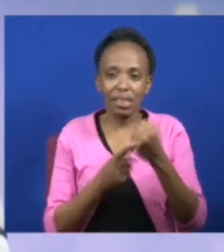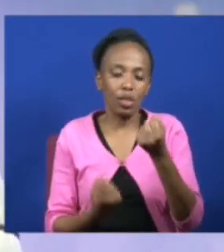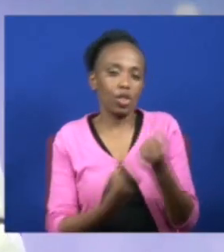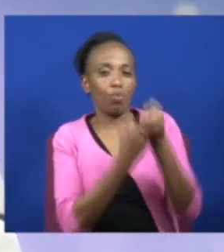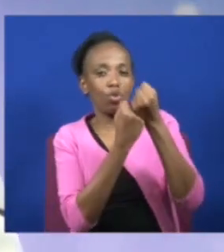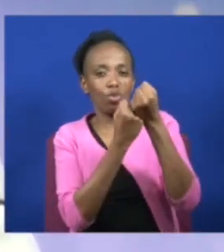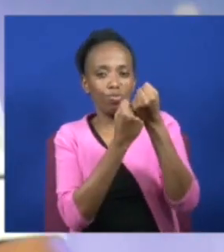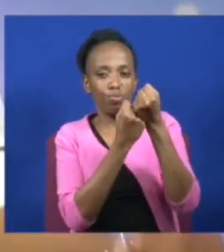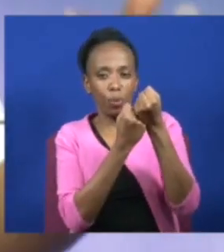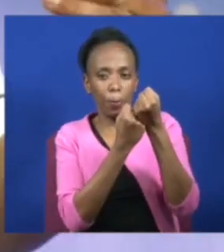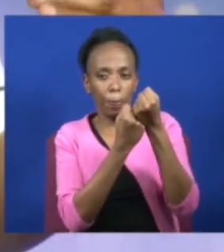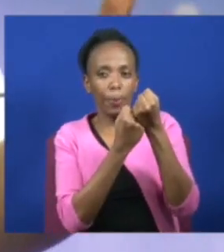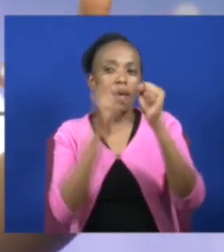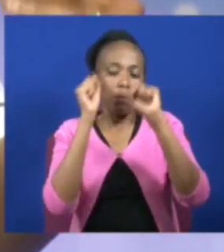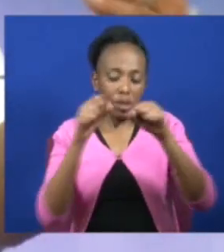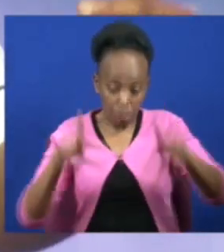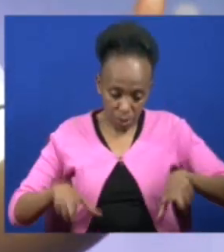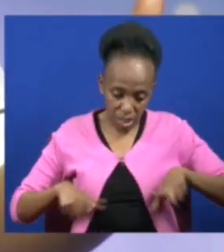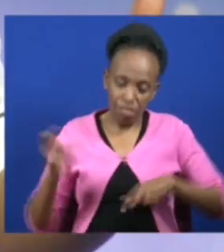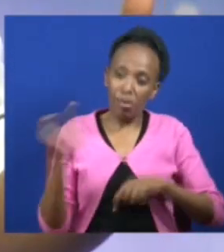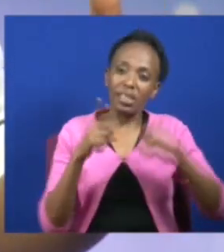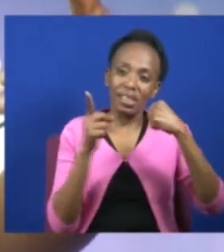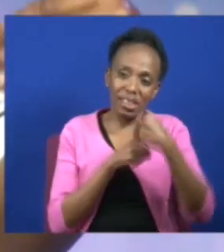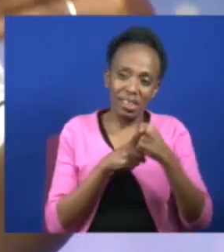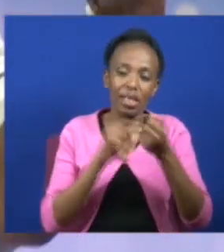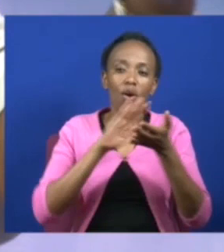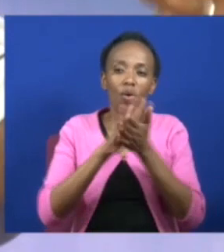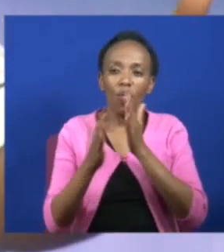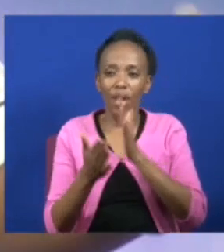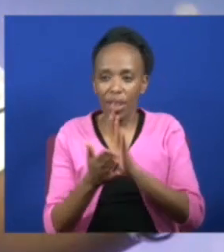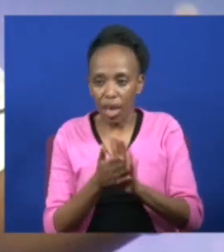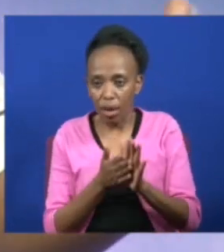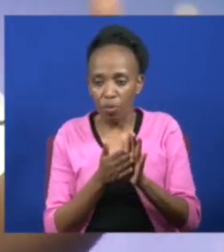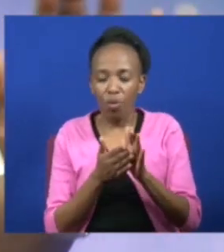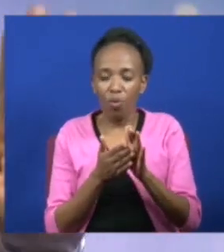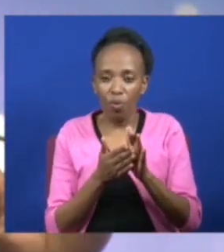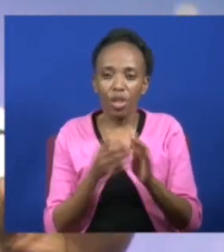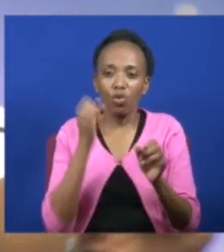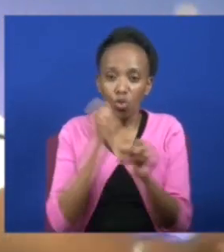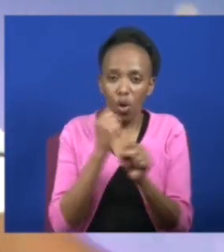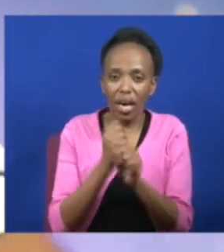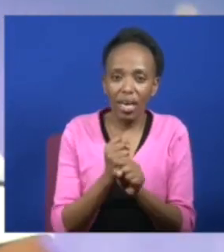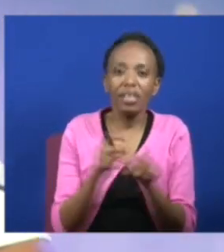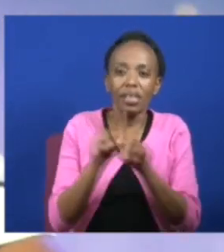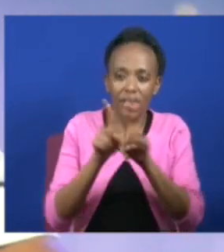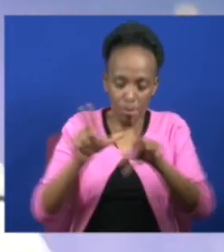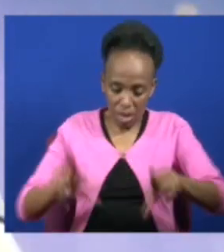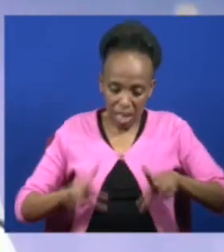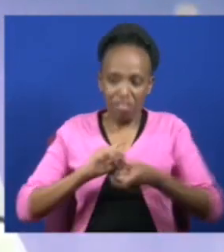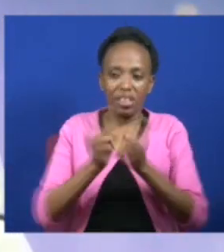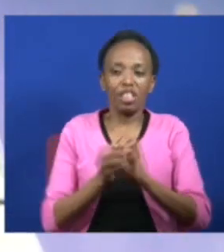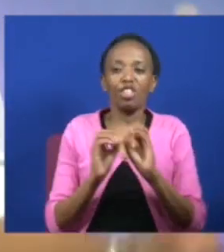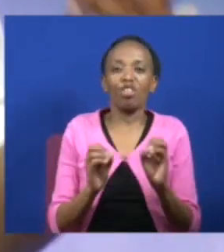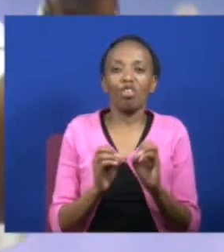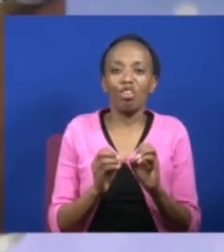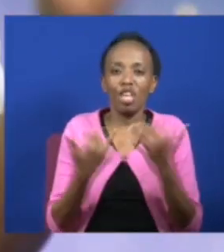buffer. We can live for 6 months without a stream of income, and yet our lifestyles are